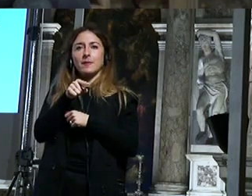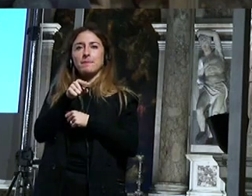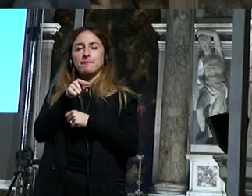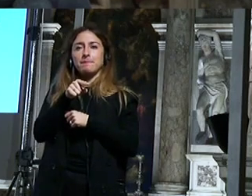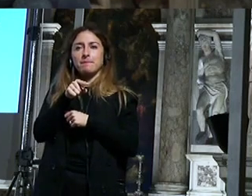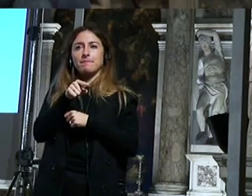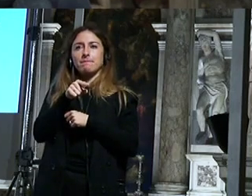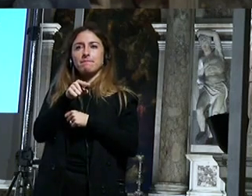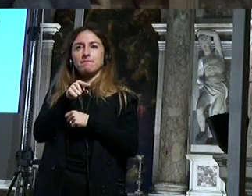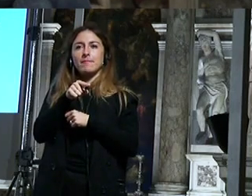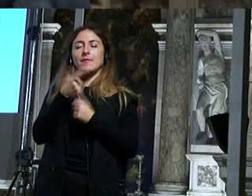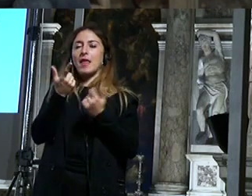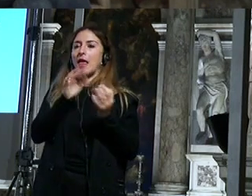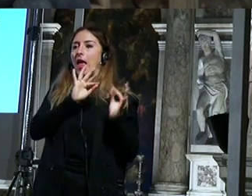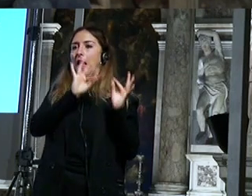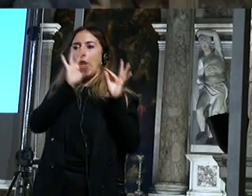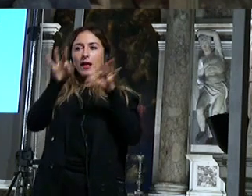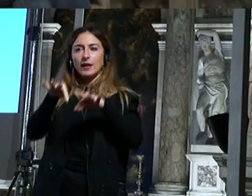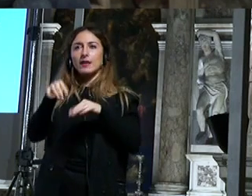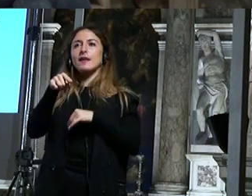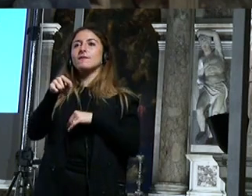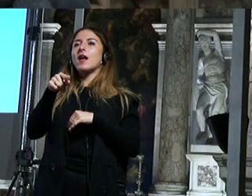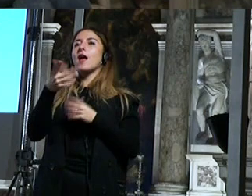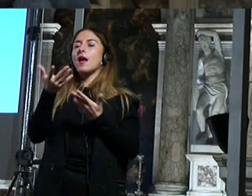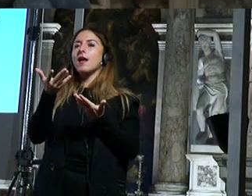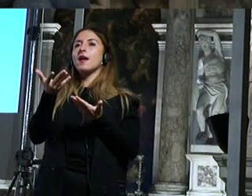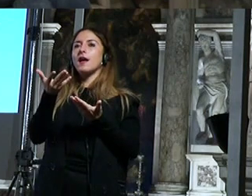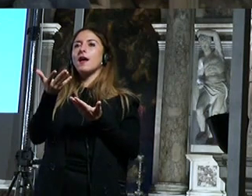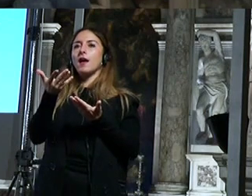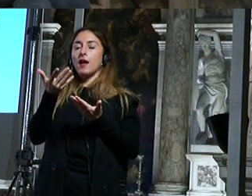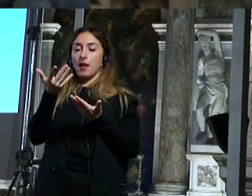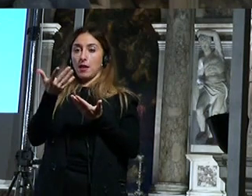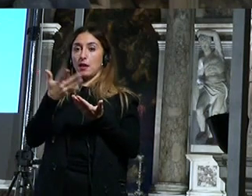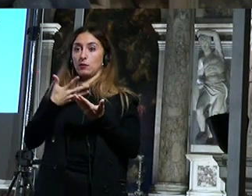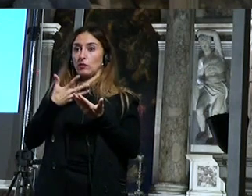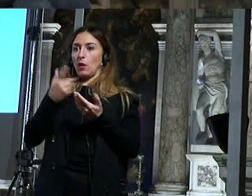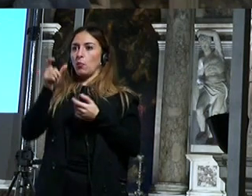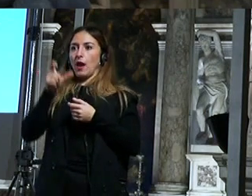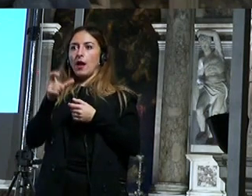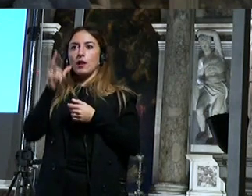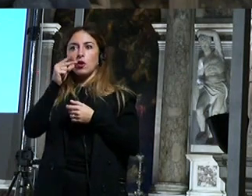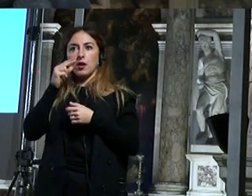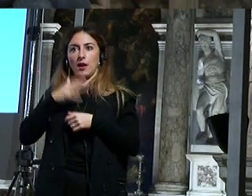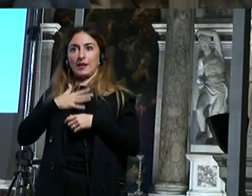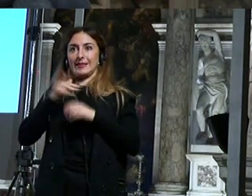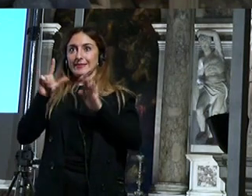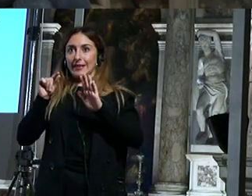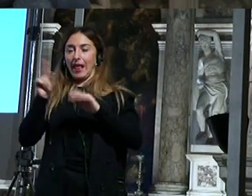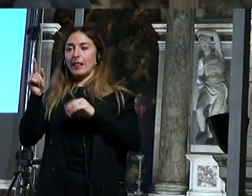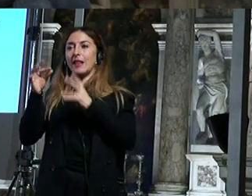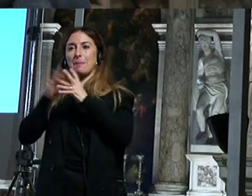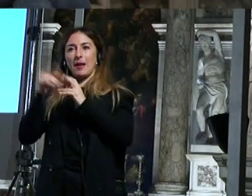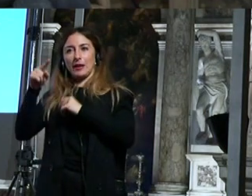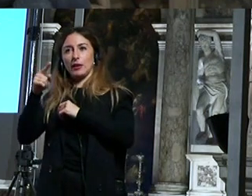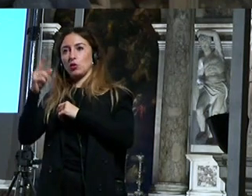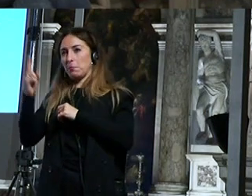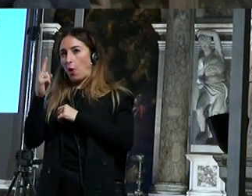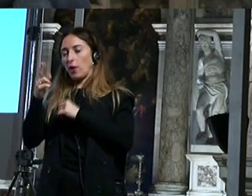door of a woman in her 70s whose husband has died, whose children are grown. It's being